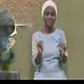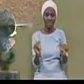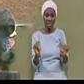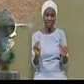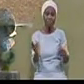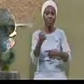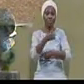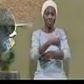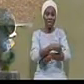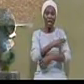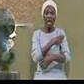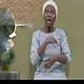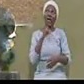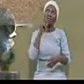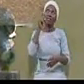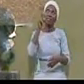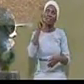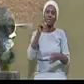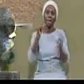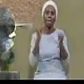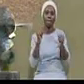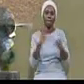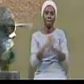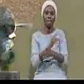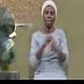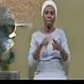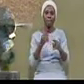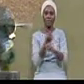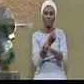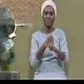the same today and mighty to